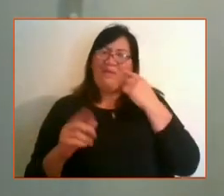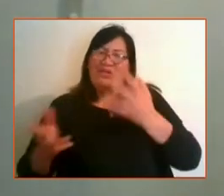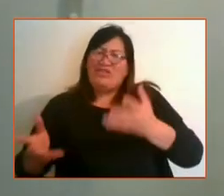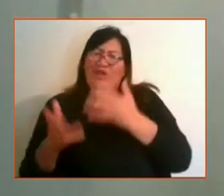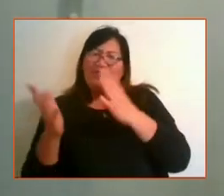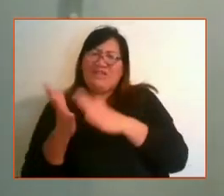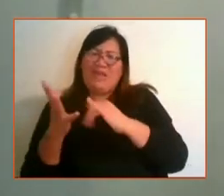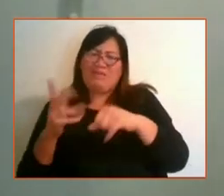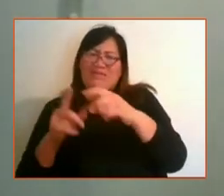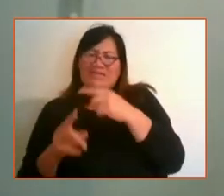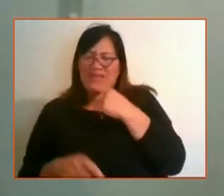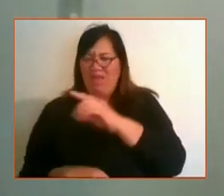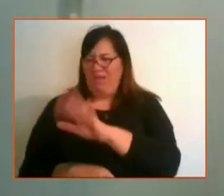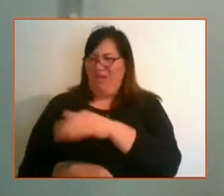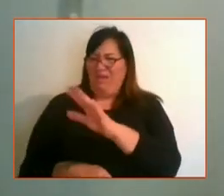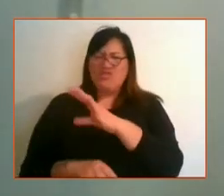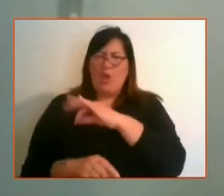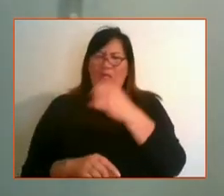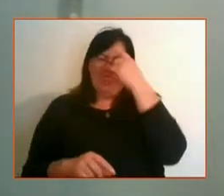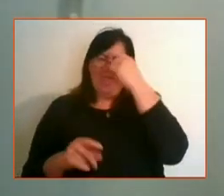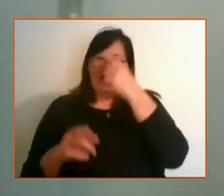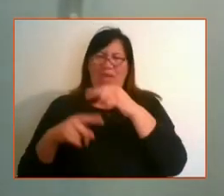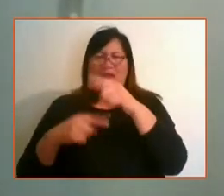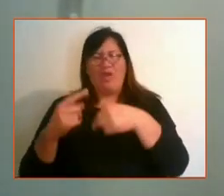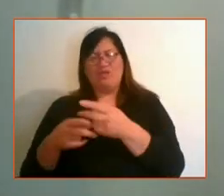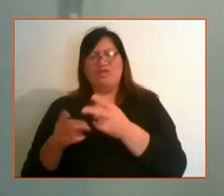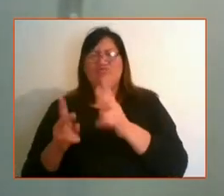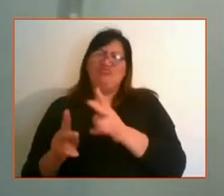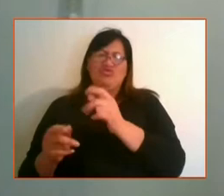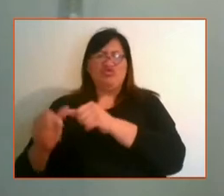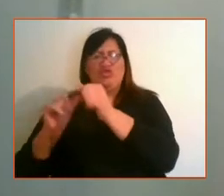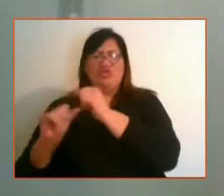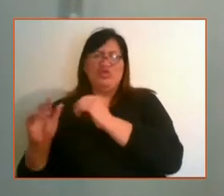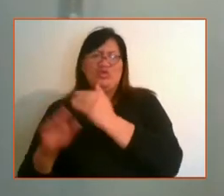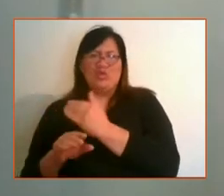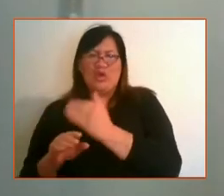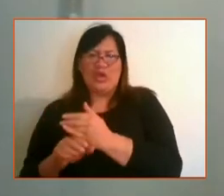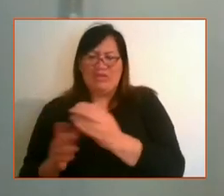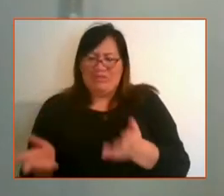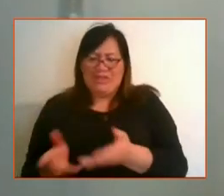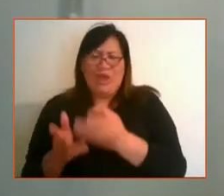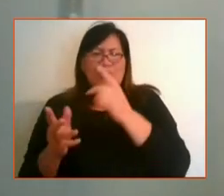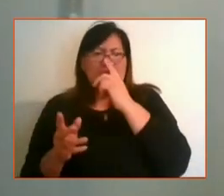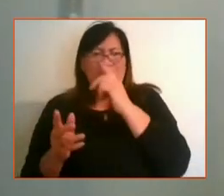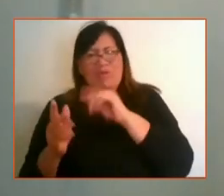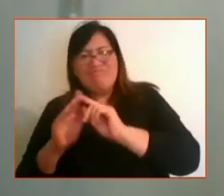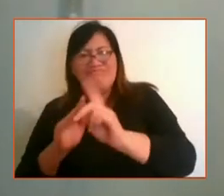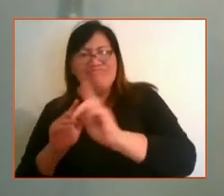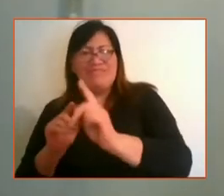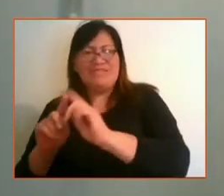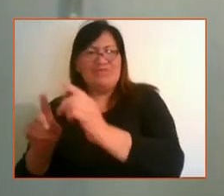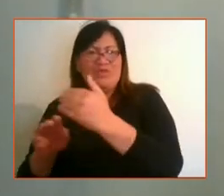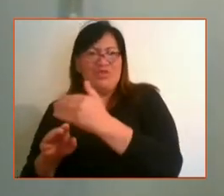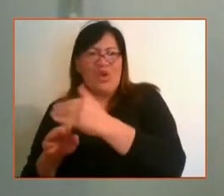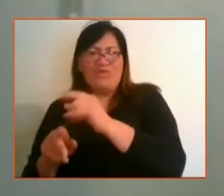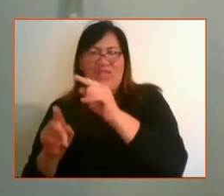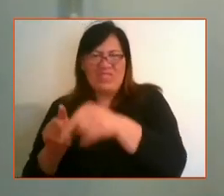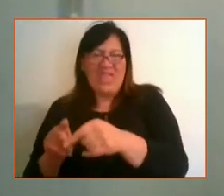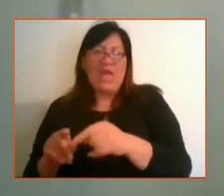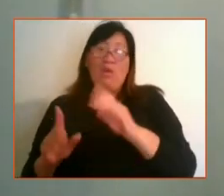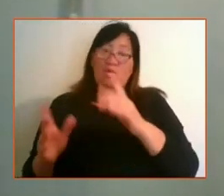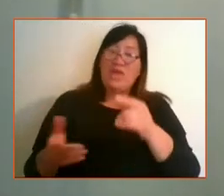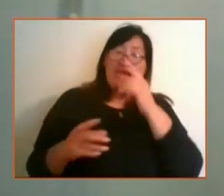the traditional jobs that they encourage people on benefit to go into, to create the